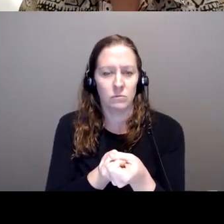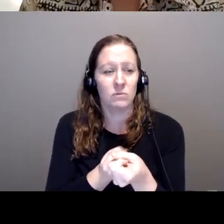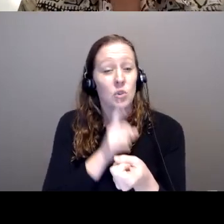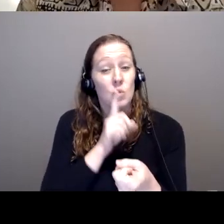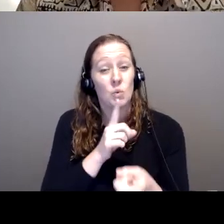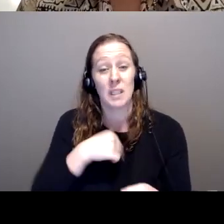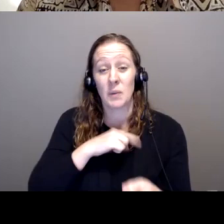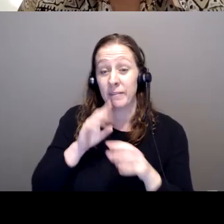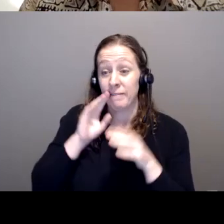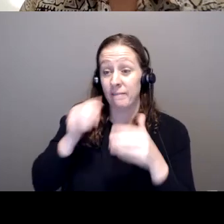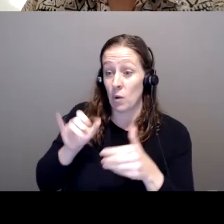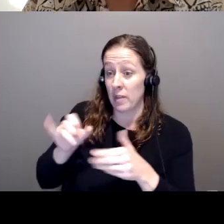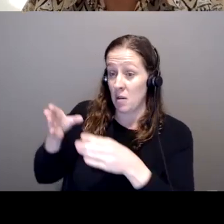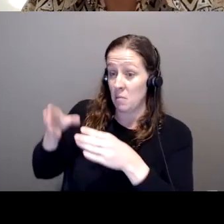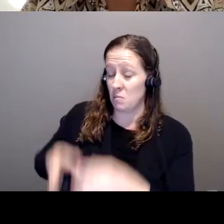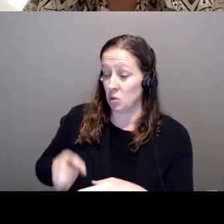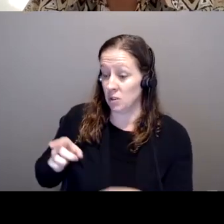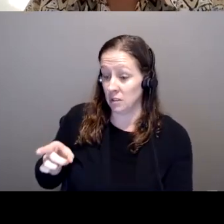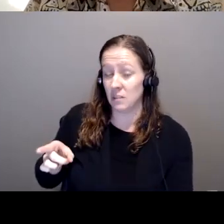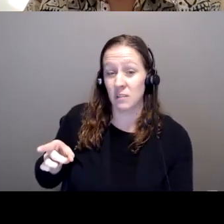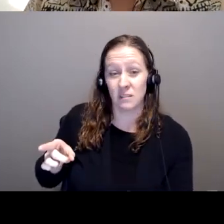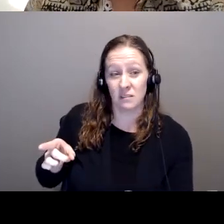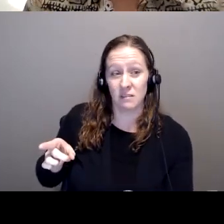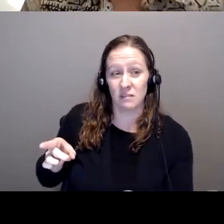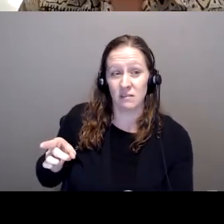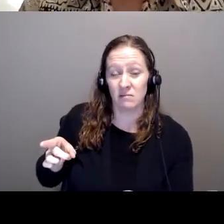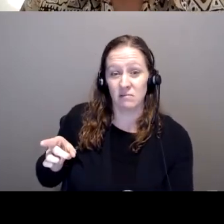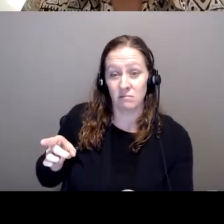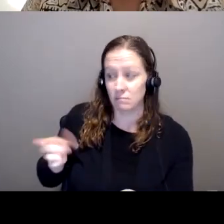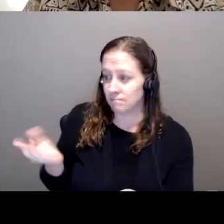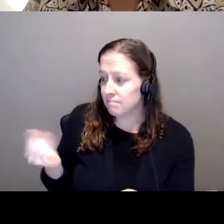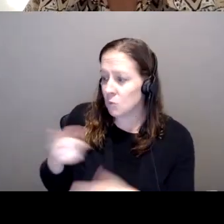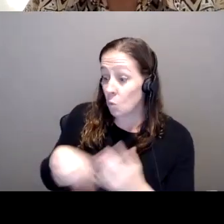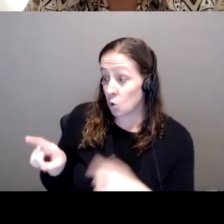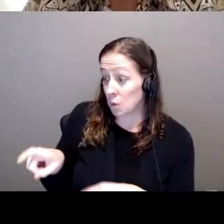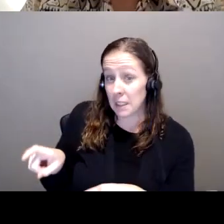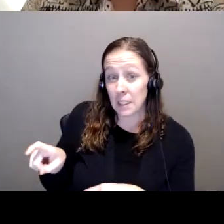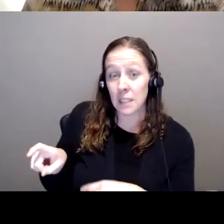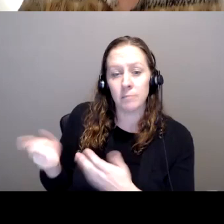we take direction from them as to what they need, and